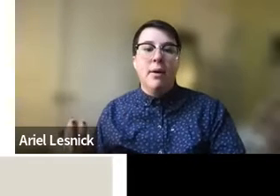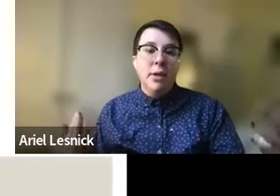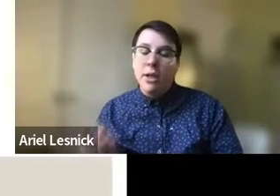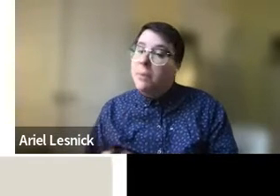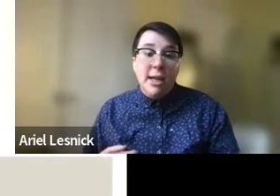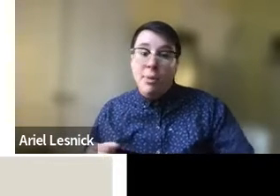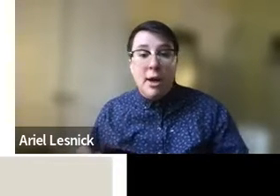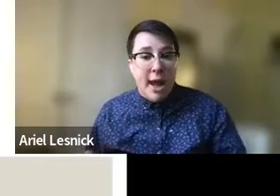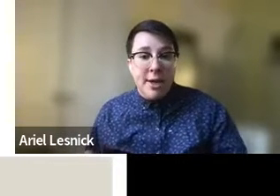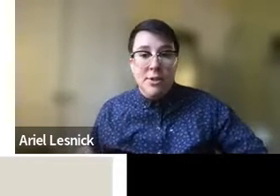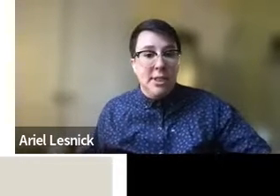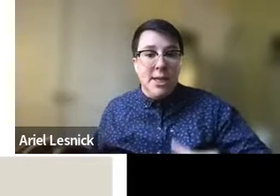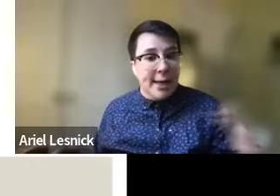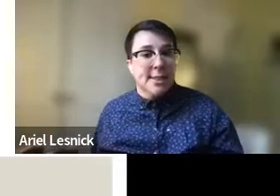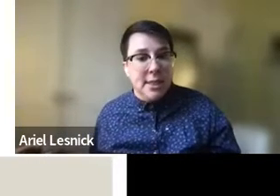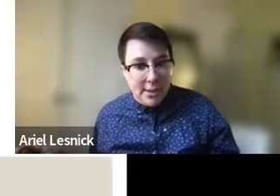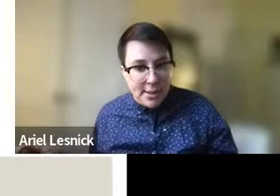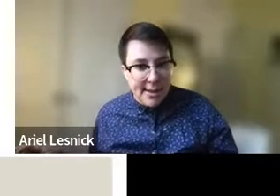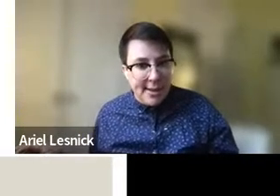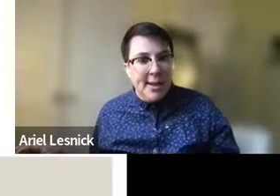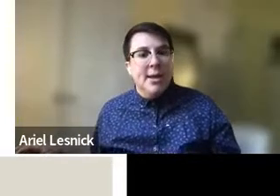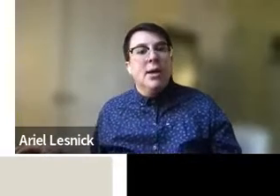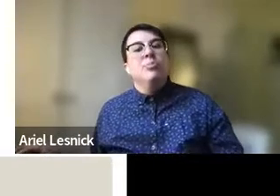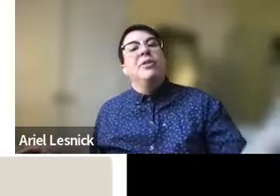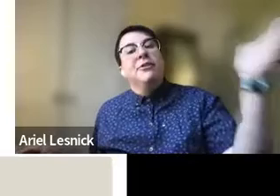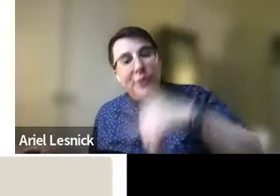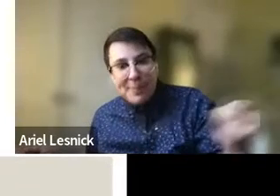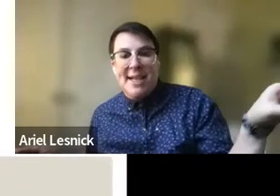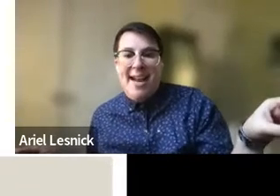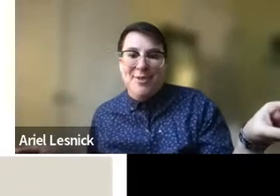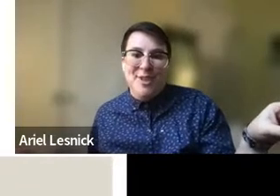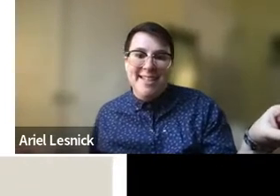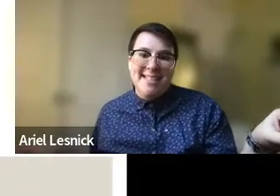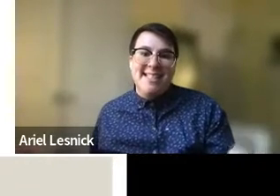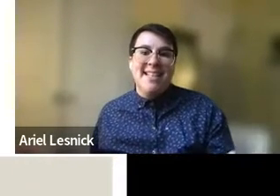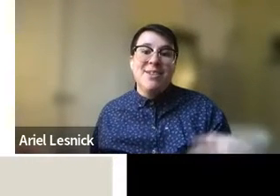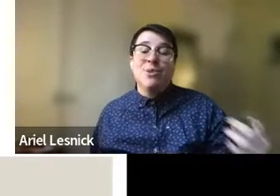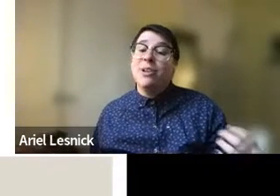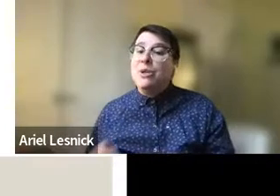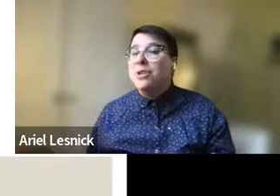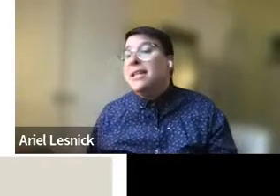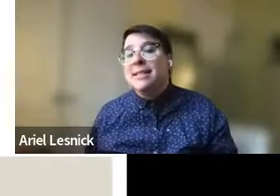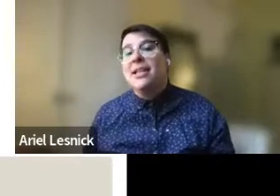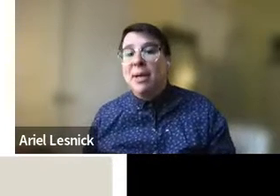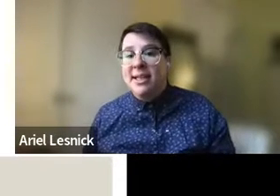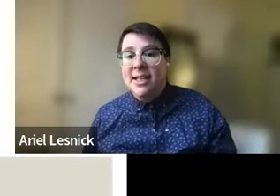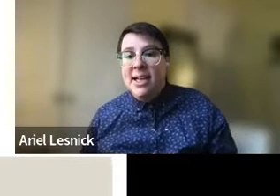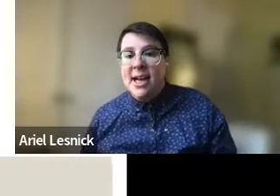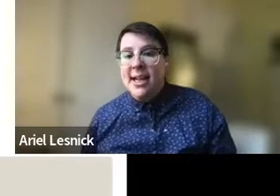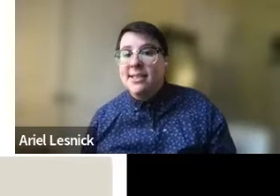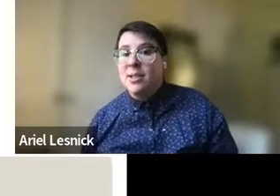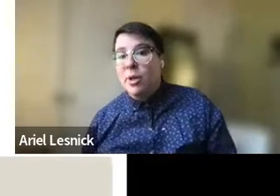want to come out by naming our diagnoses and access needs. But the flip side of this is that there's a really unique